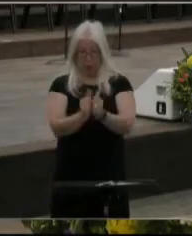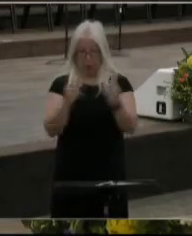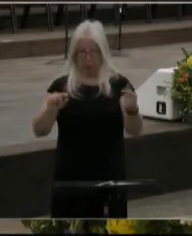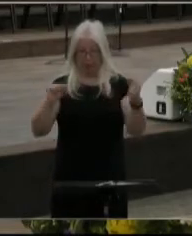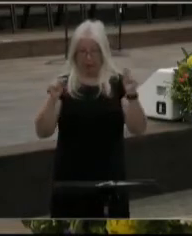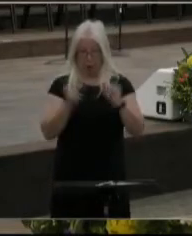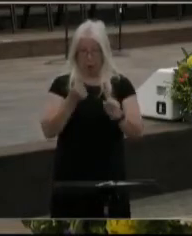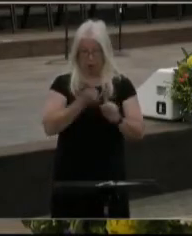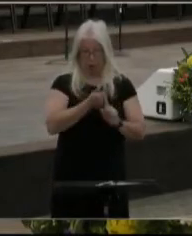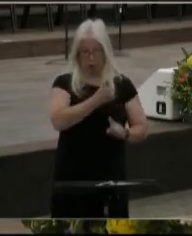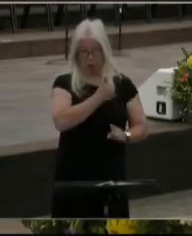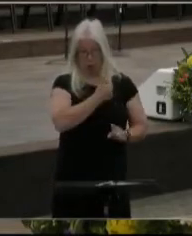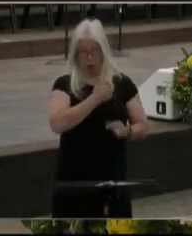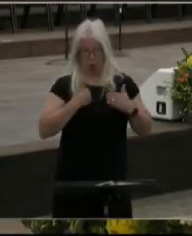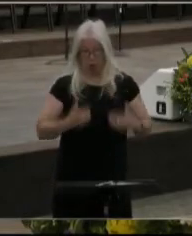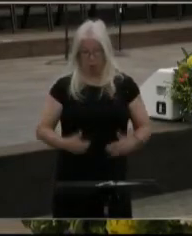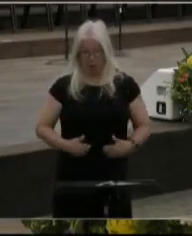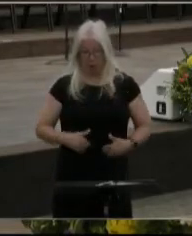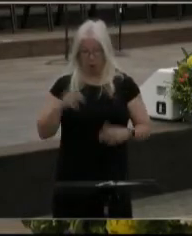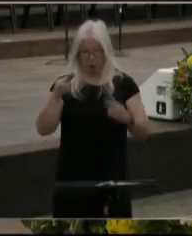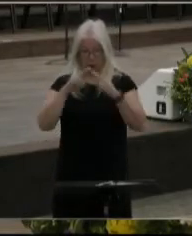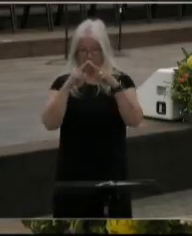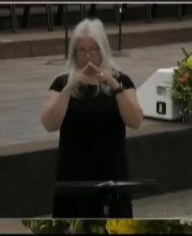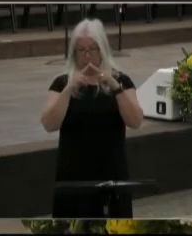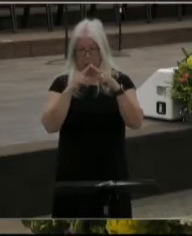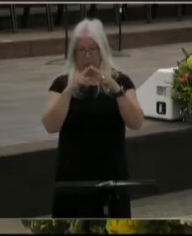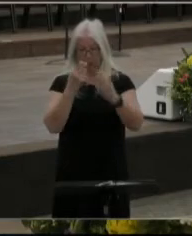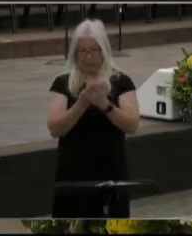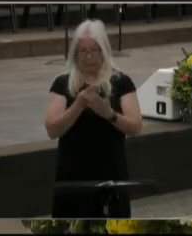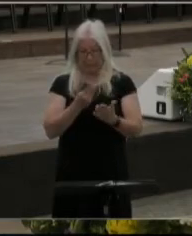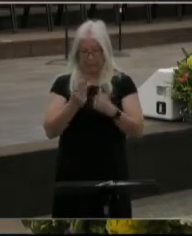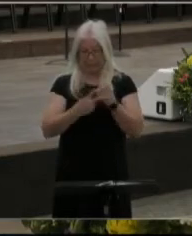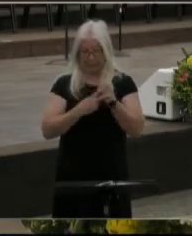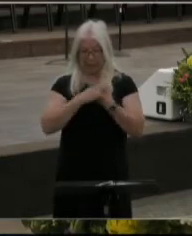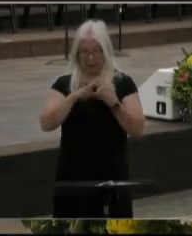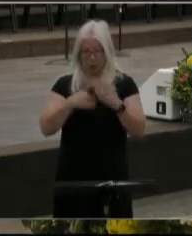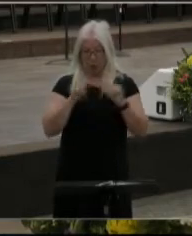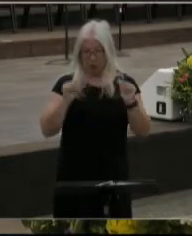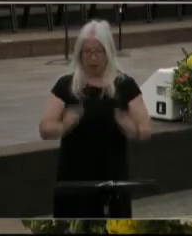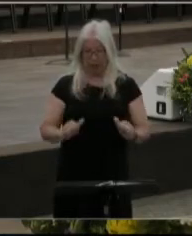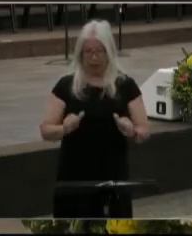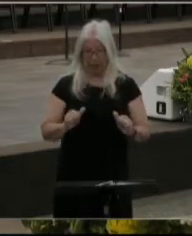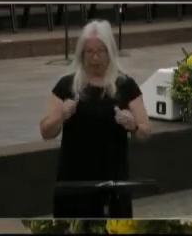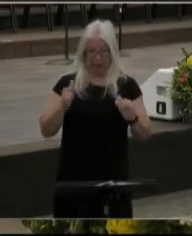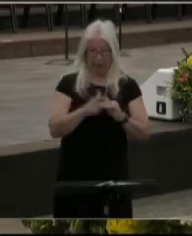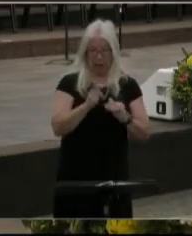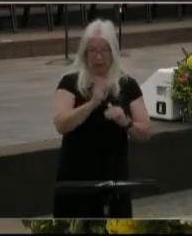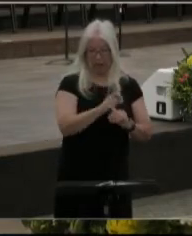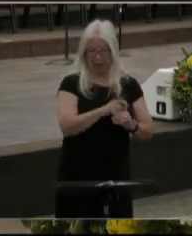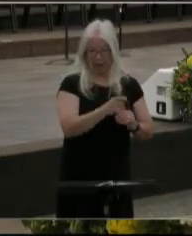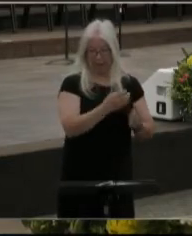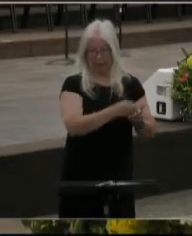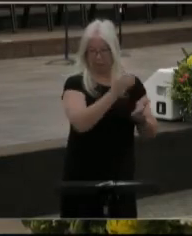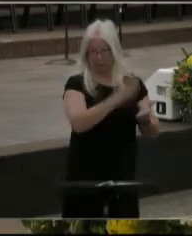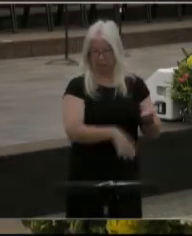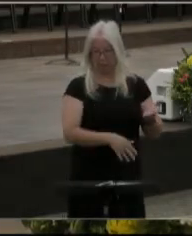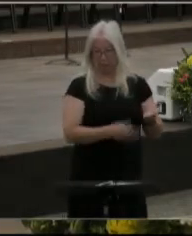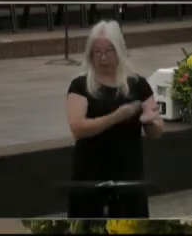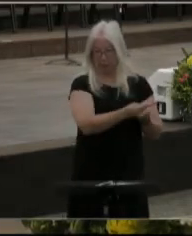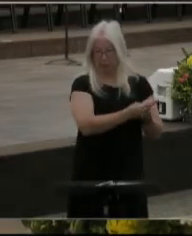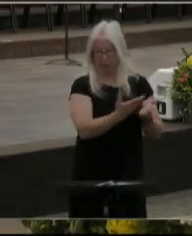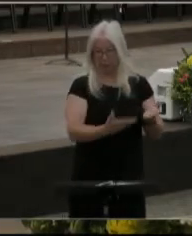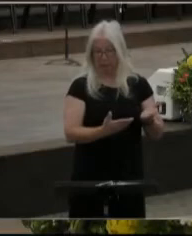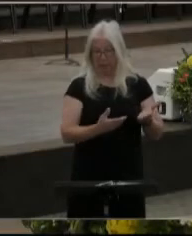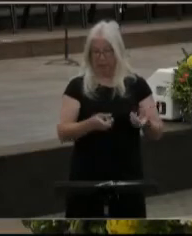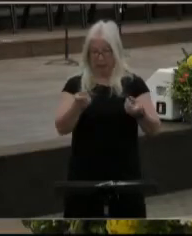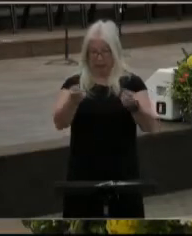without hurting your soul, your body, or your neighbor. Save all you can, cutting off needless expenses.